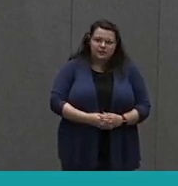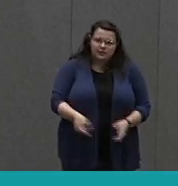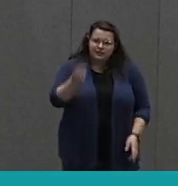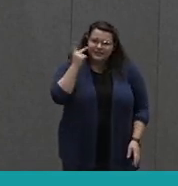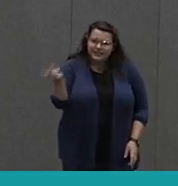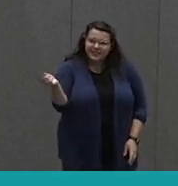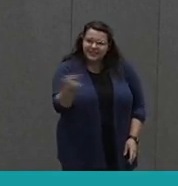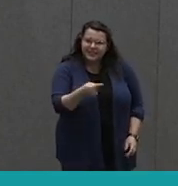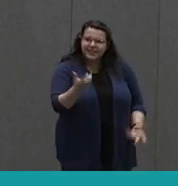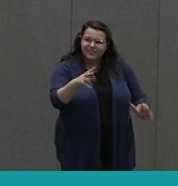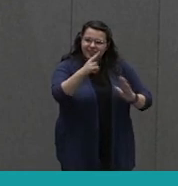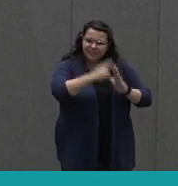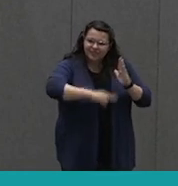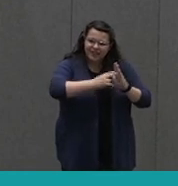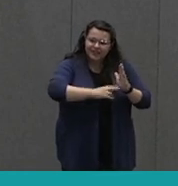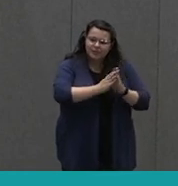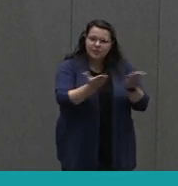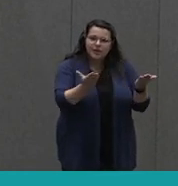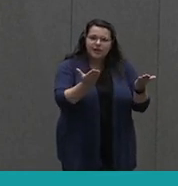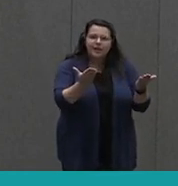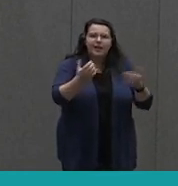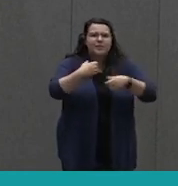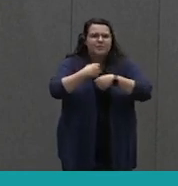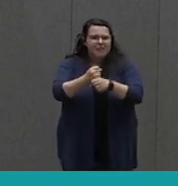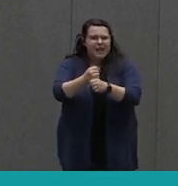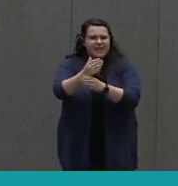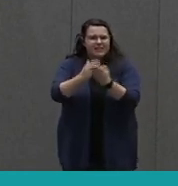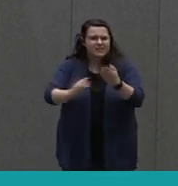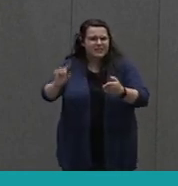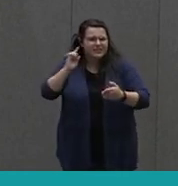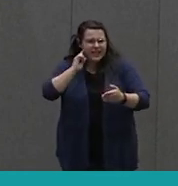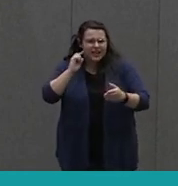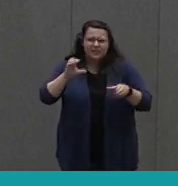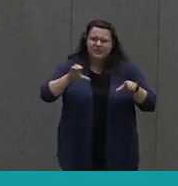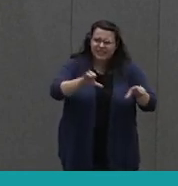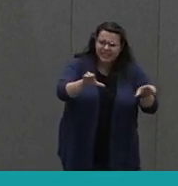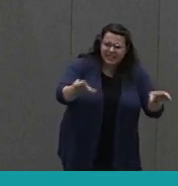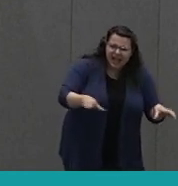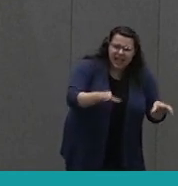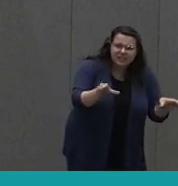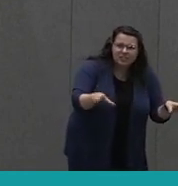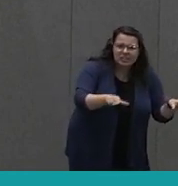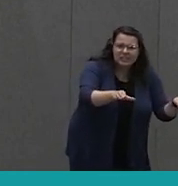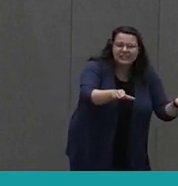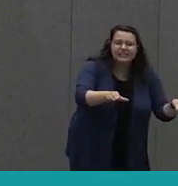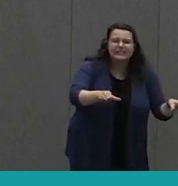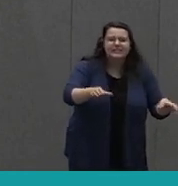what I do at night while you are asleep? Sleeping